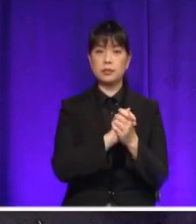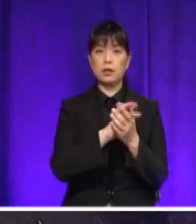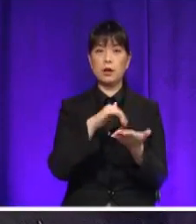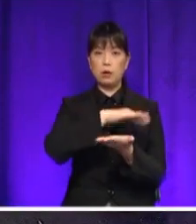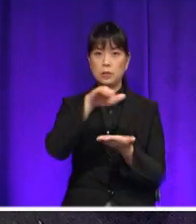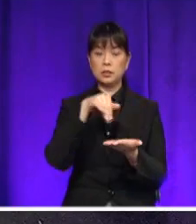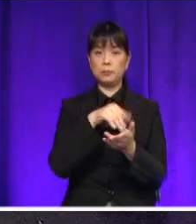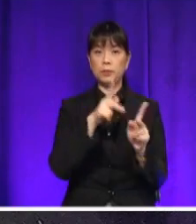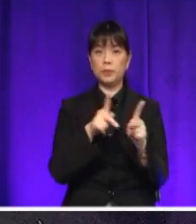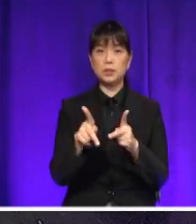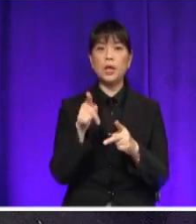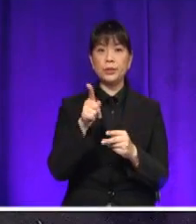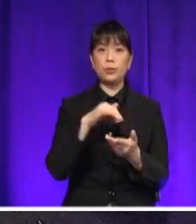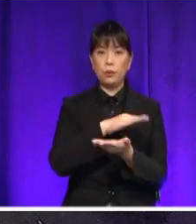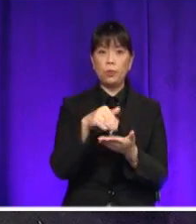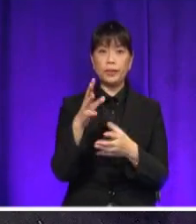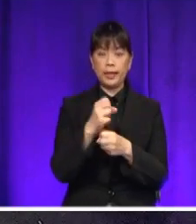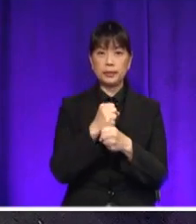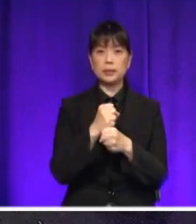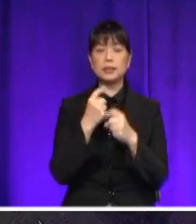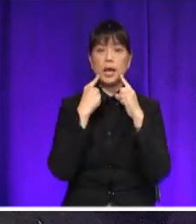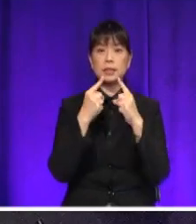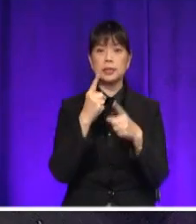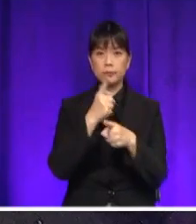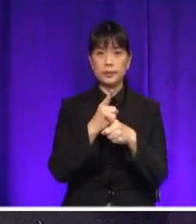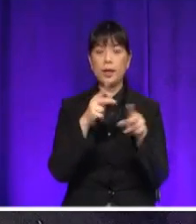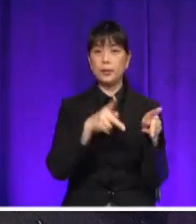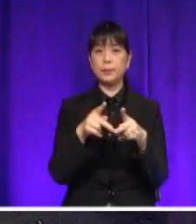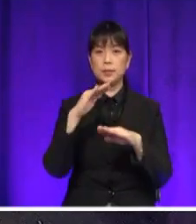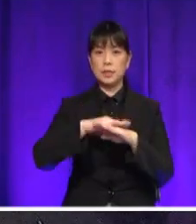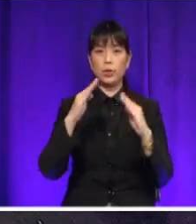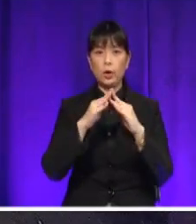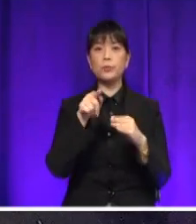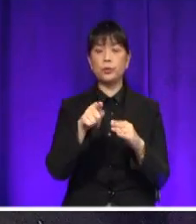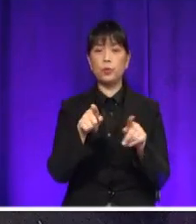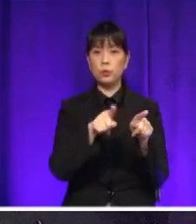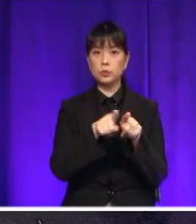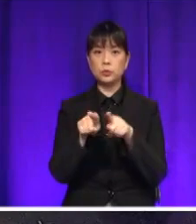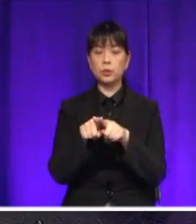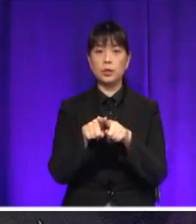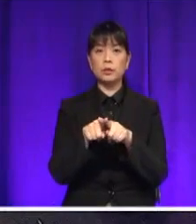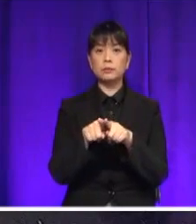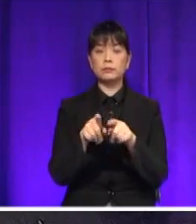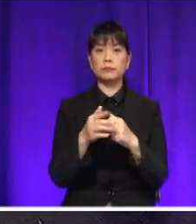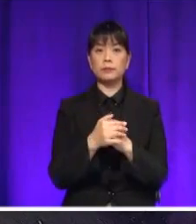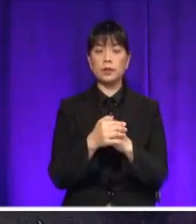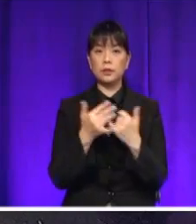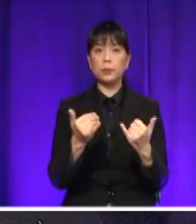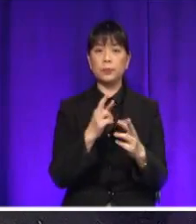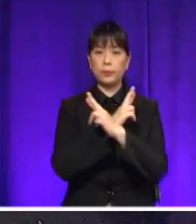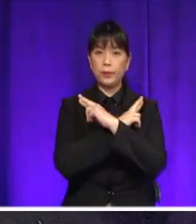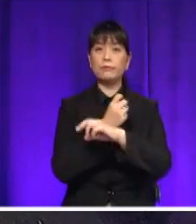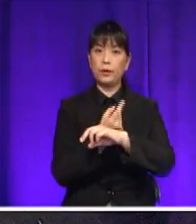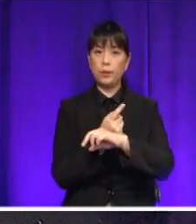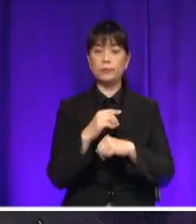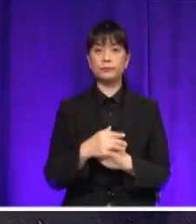the answers correct, and I hope pupils at home, you do get the answers correct as well. We are going to take a break, so don't go anywhere. I'll see you